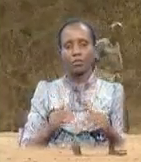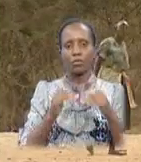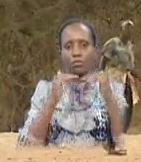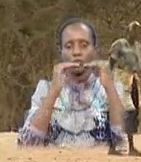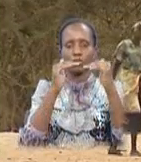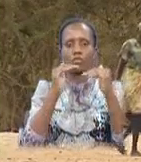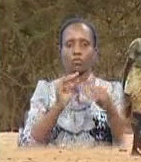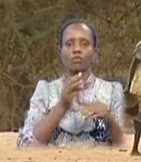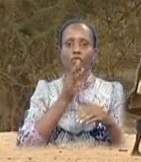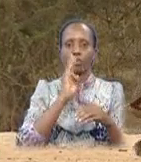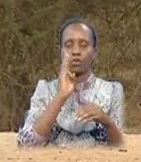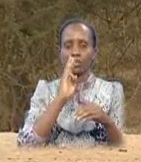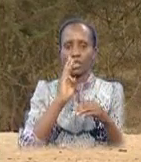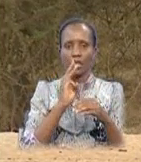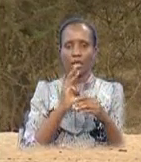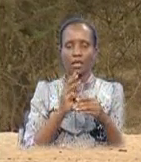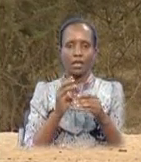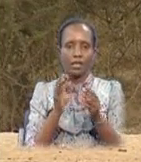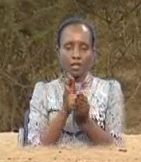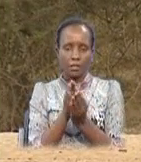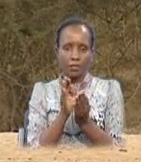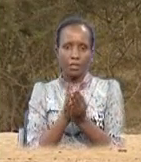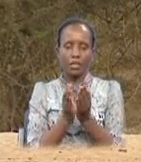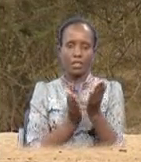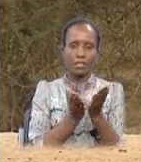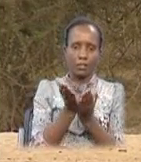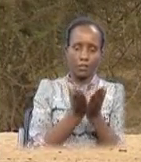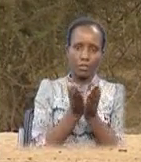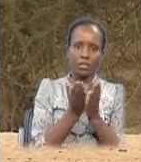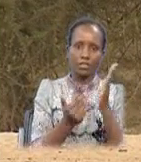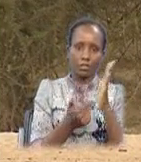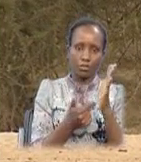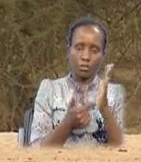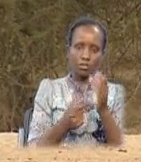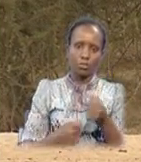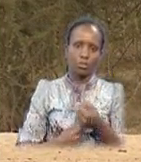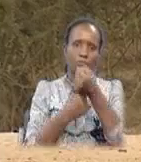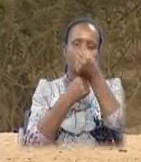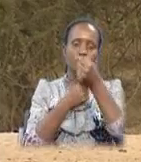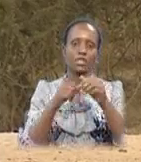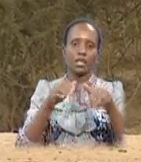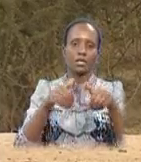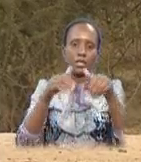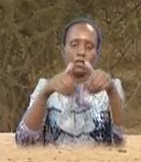of prudent water harvesting and saving technologies to support agriculture.